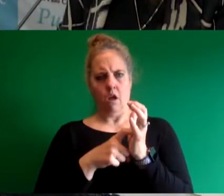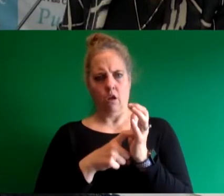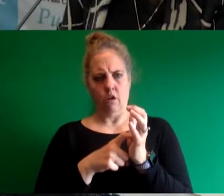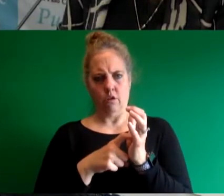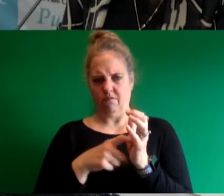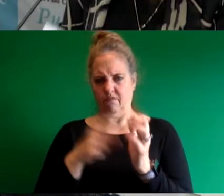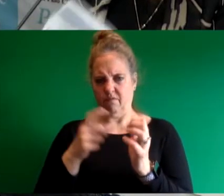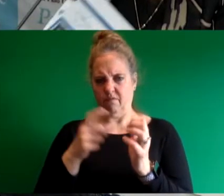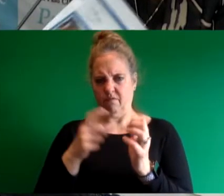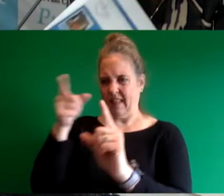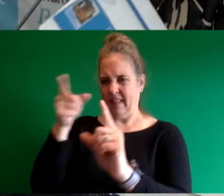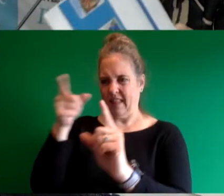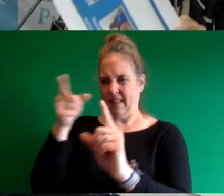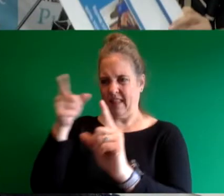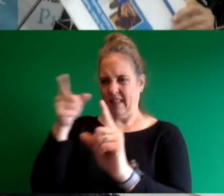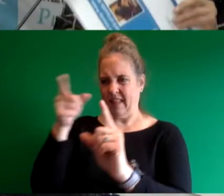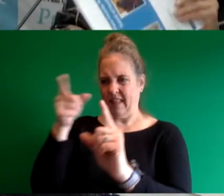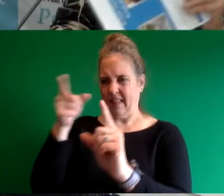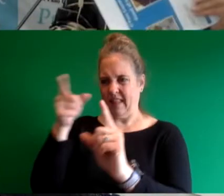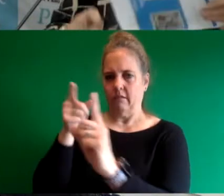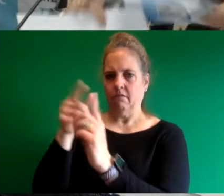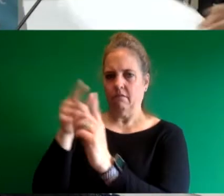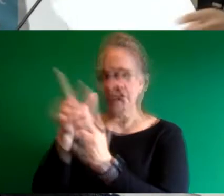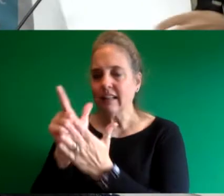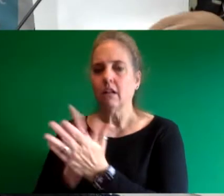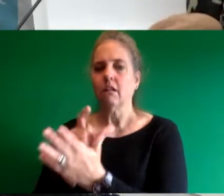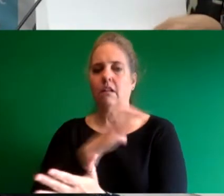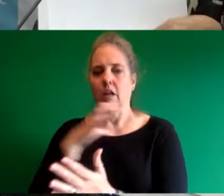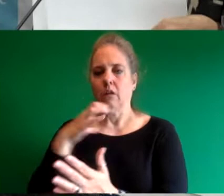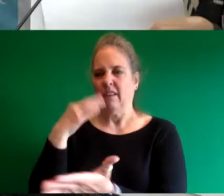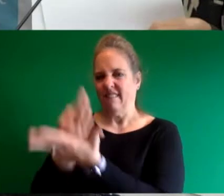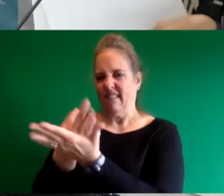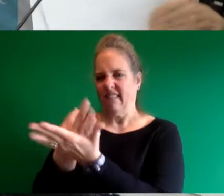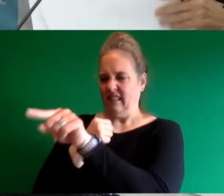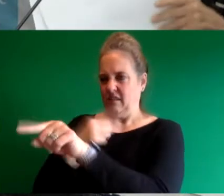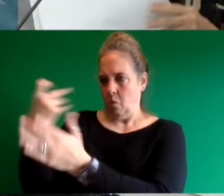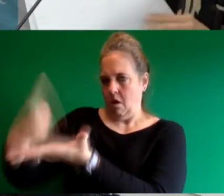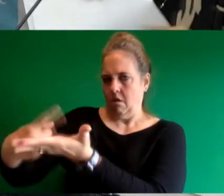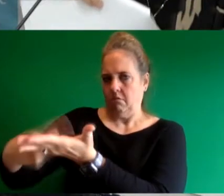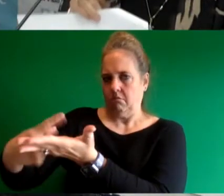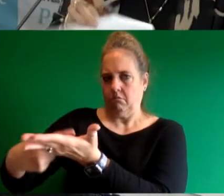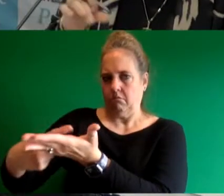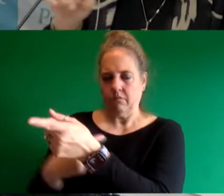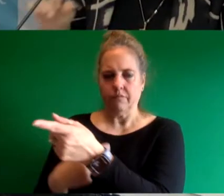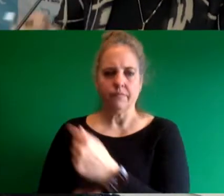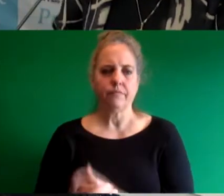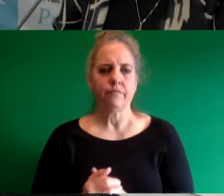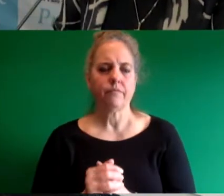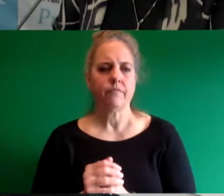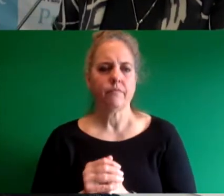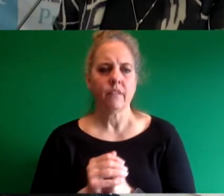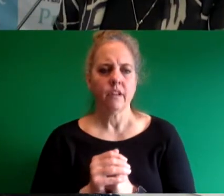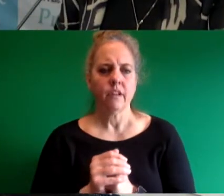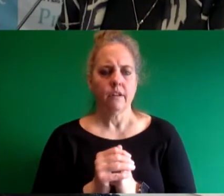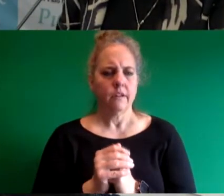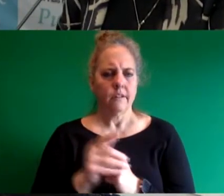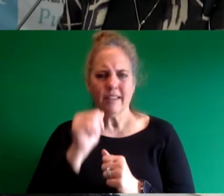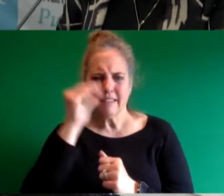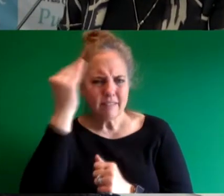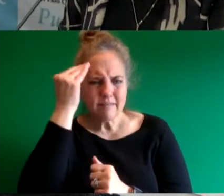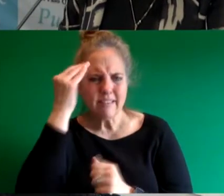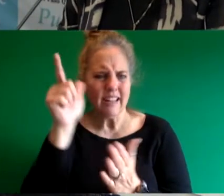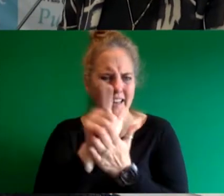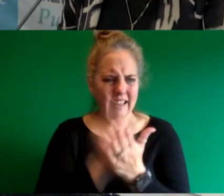finance discussed this, and they are not aware of any statute or local rule requiring approval of monthly financial